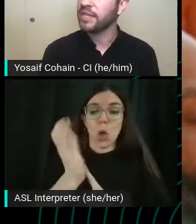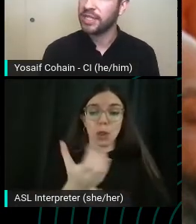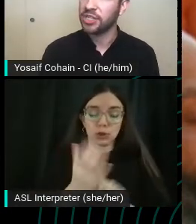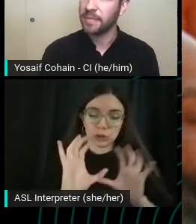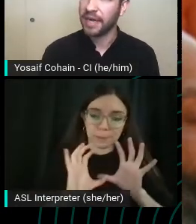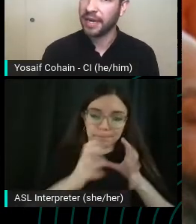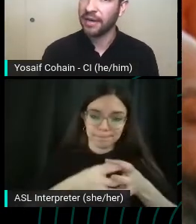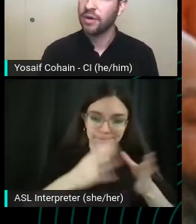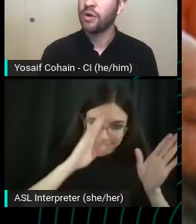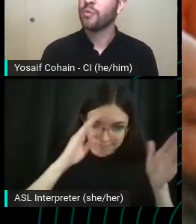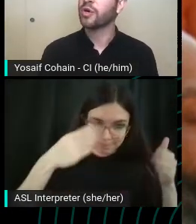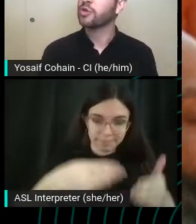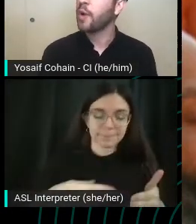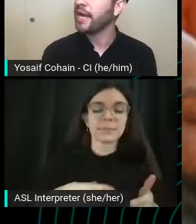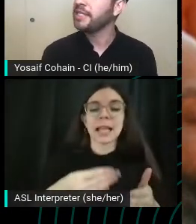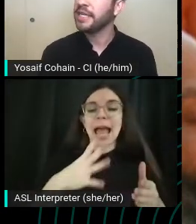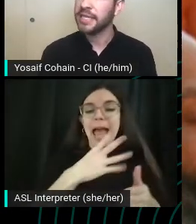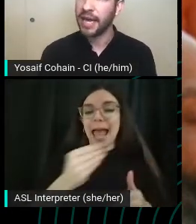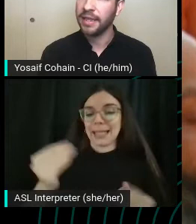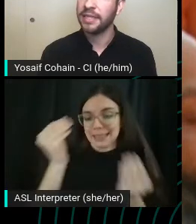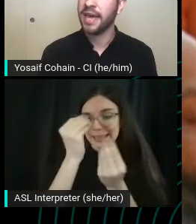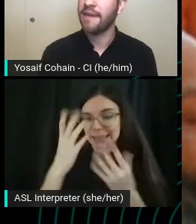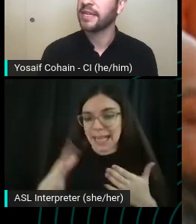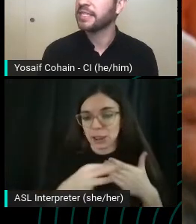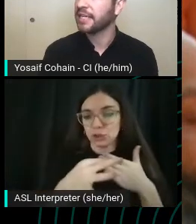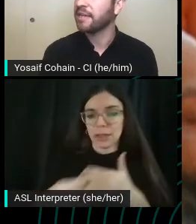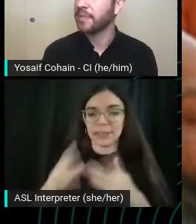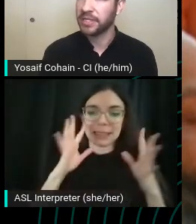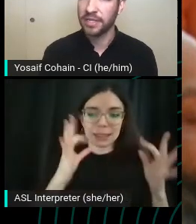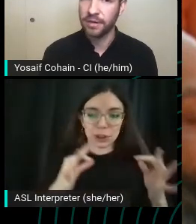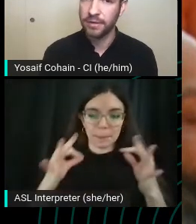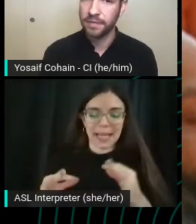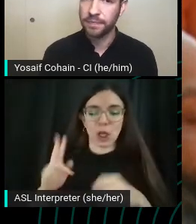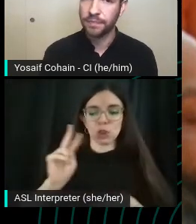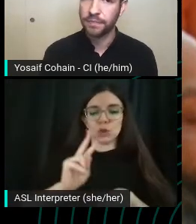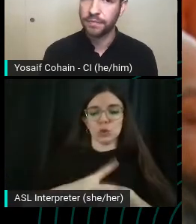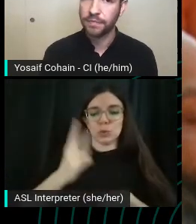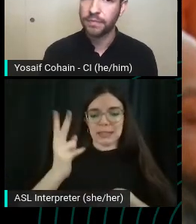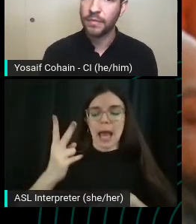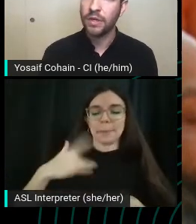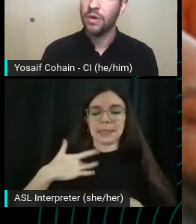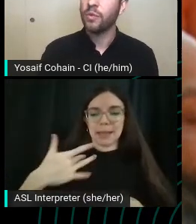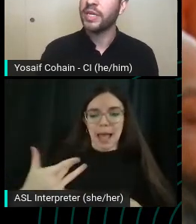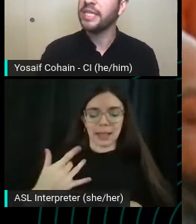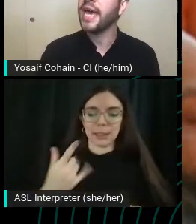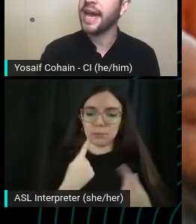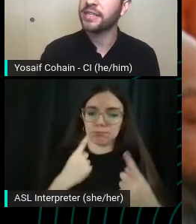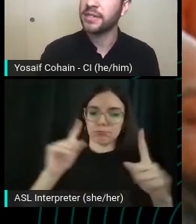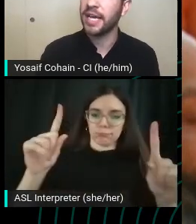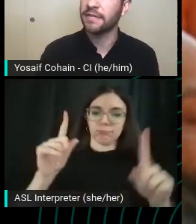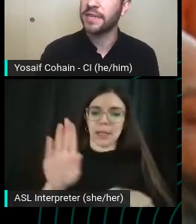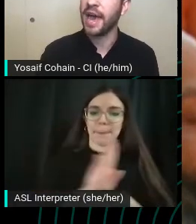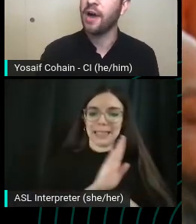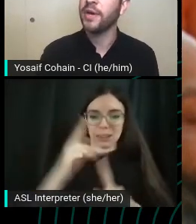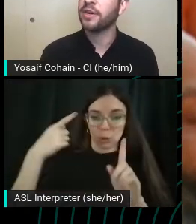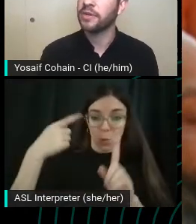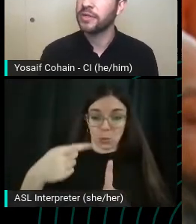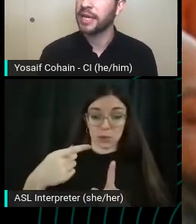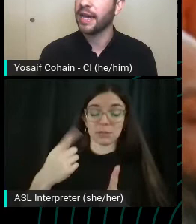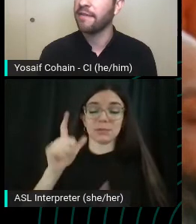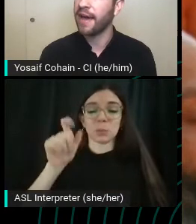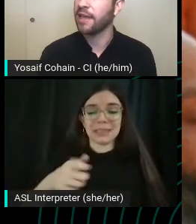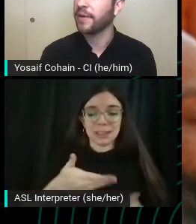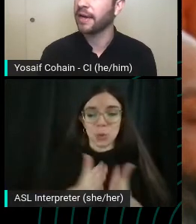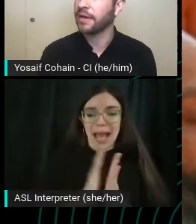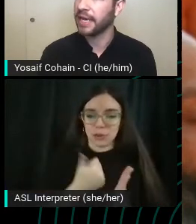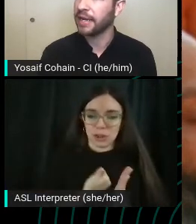data-driven decision-making were twice as likely to have exceeded business goals. We need to ask ourselves how we are